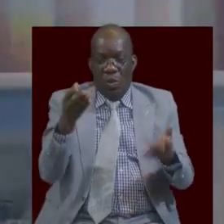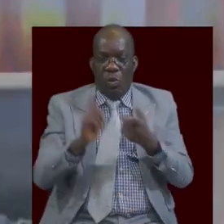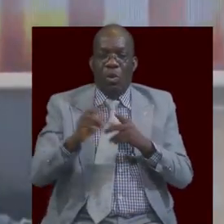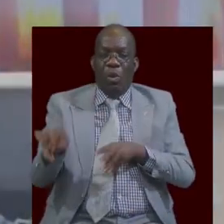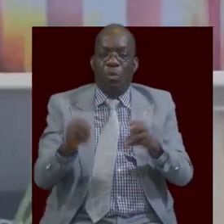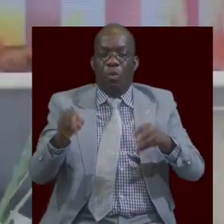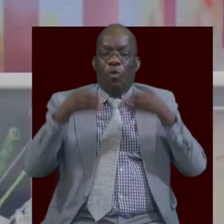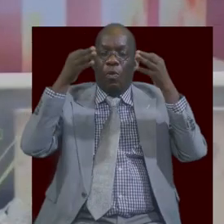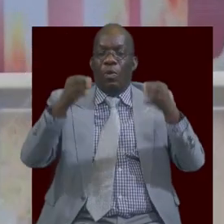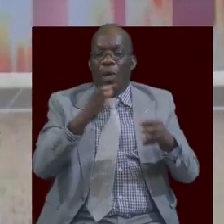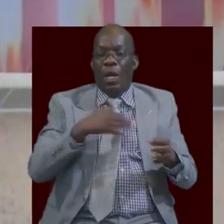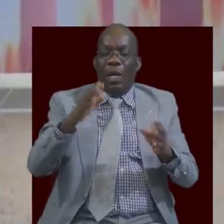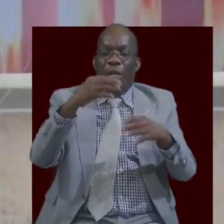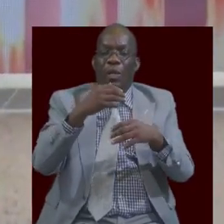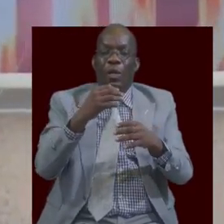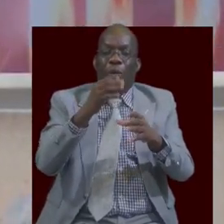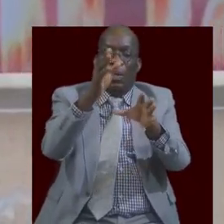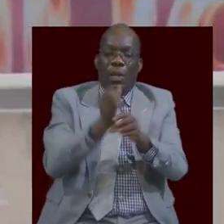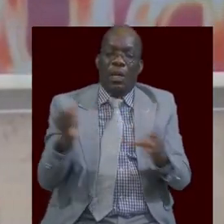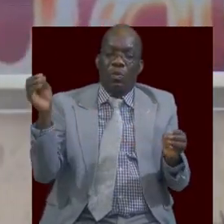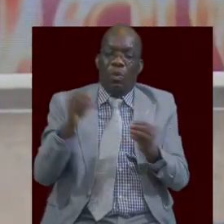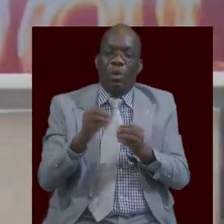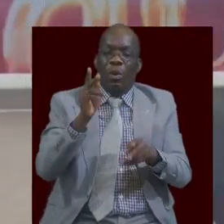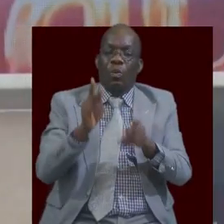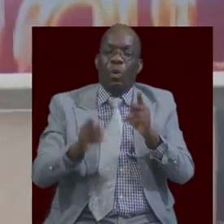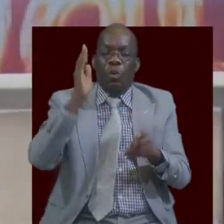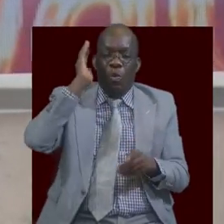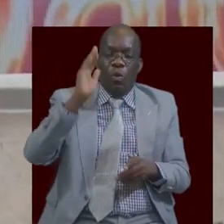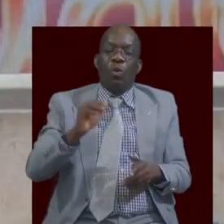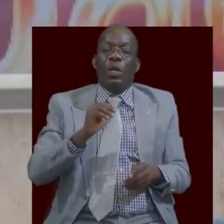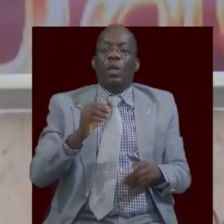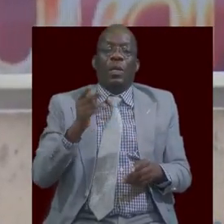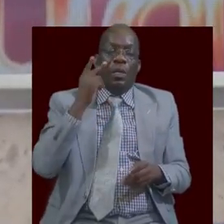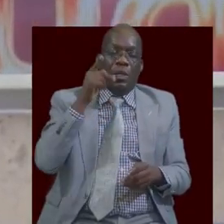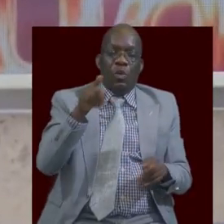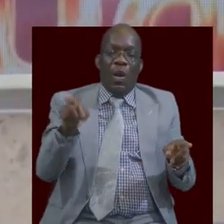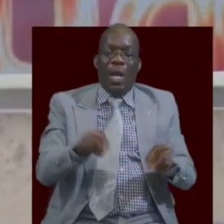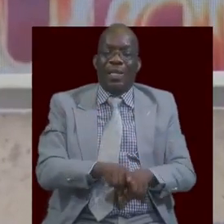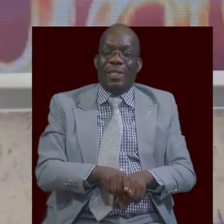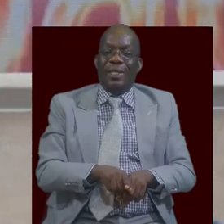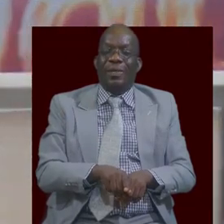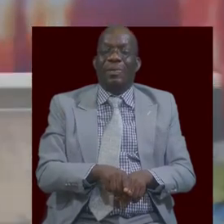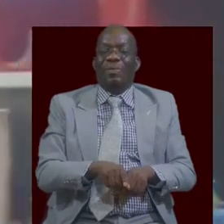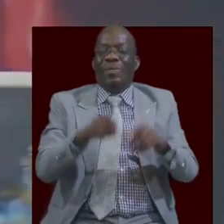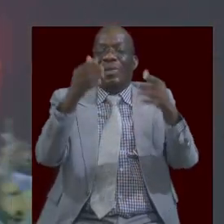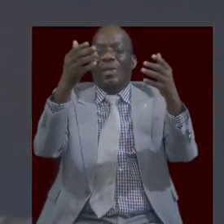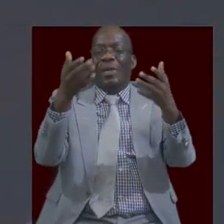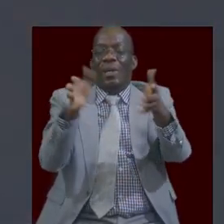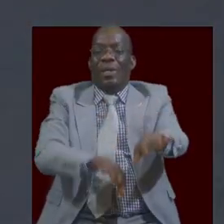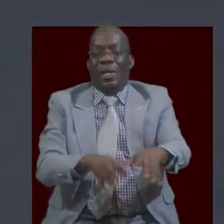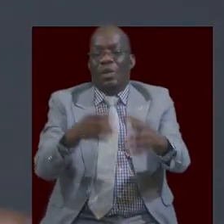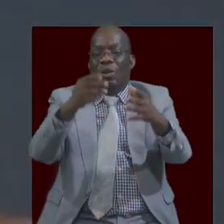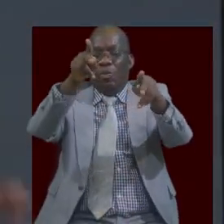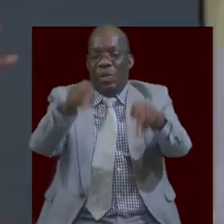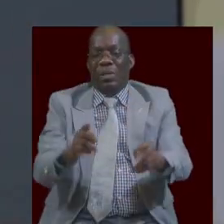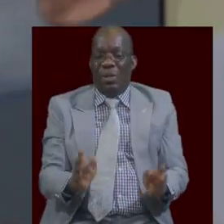and achieve. People will not like you to be a dead weight on them. So just be there and